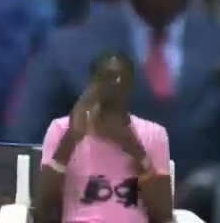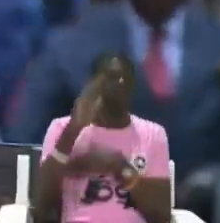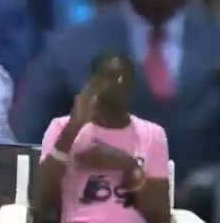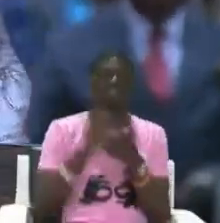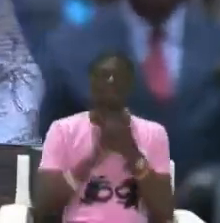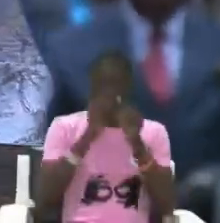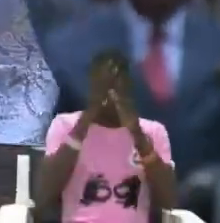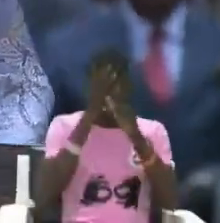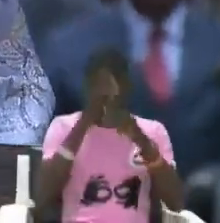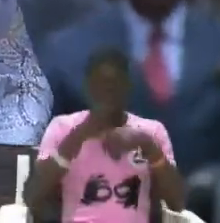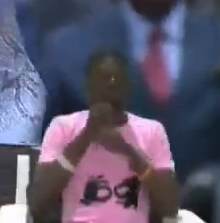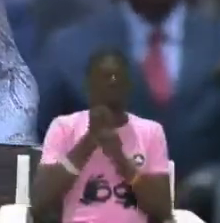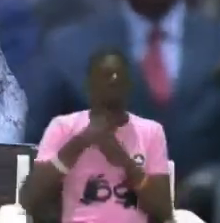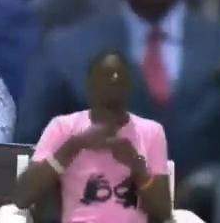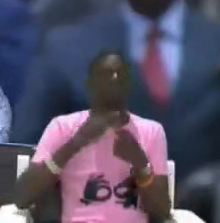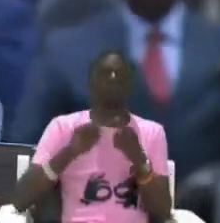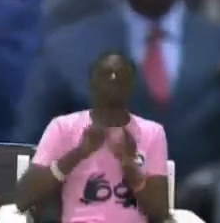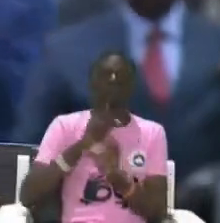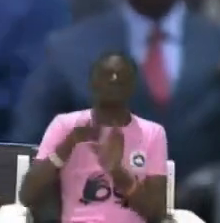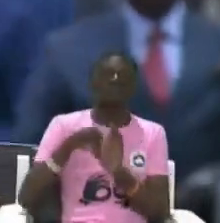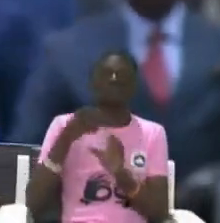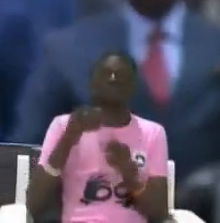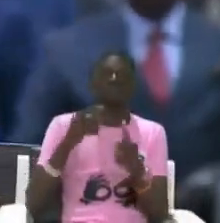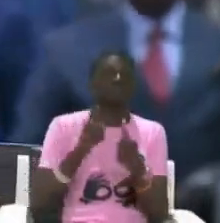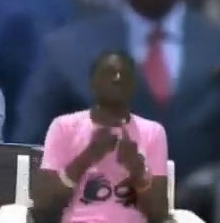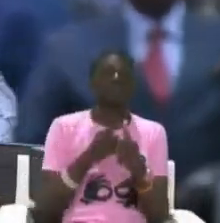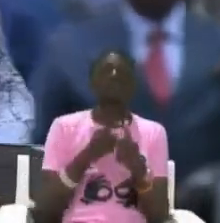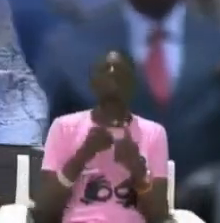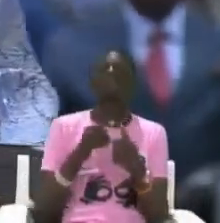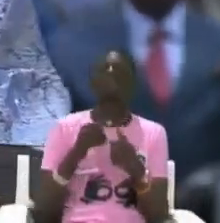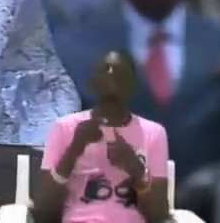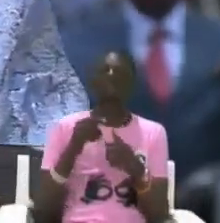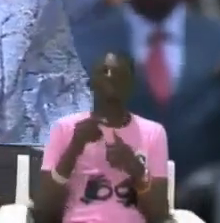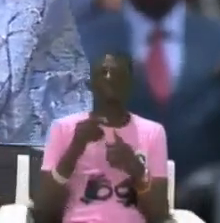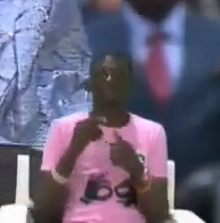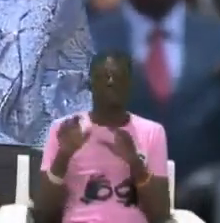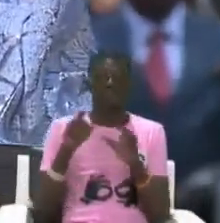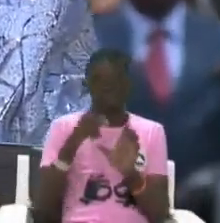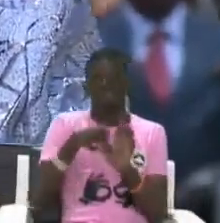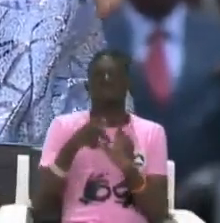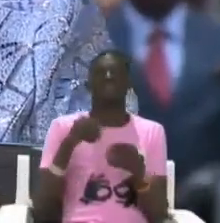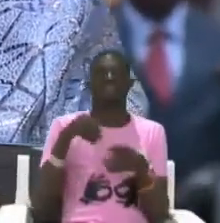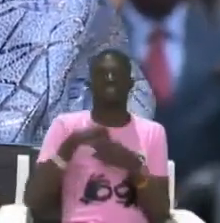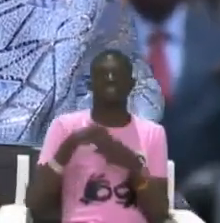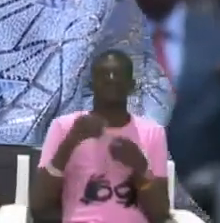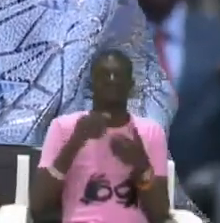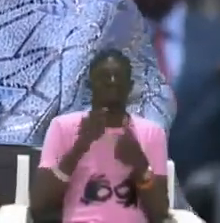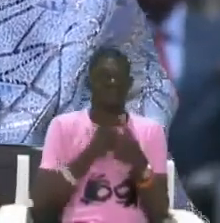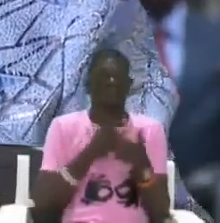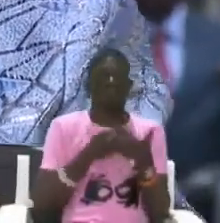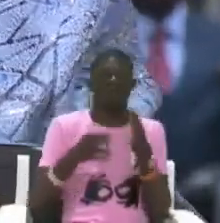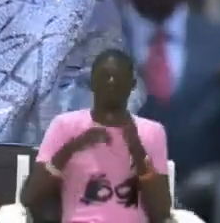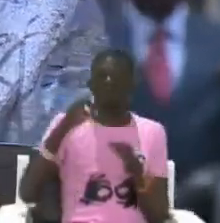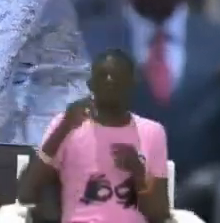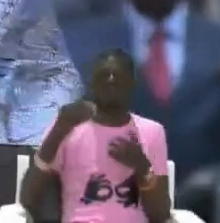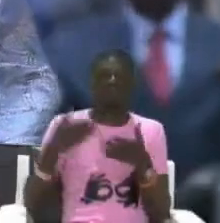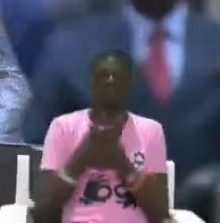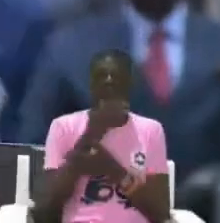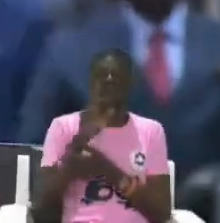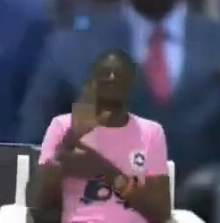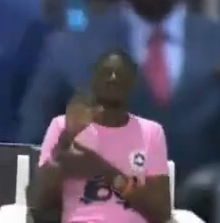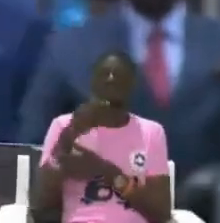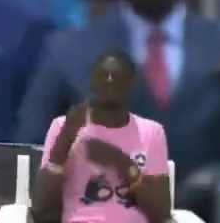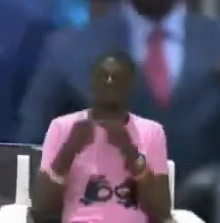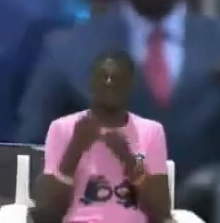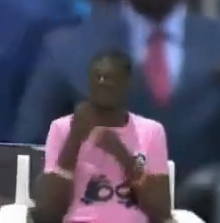that you have made me to be part of what you are doing, even in this new first Holy Ghost service of the new redeemed year. Father,